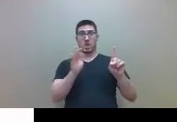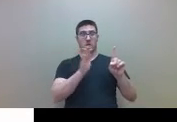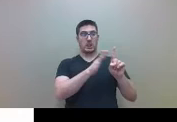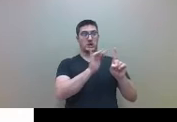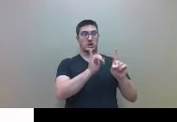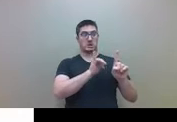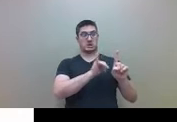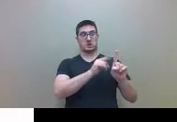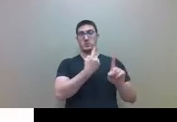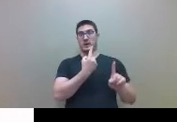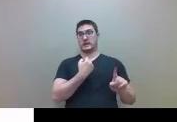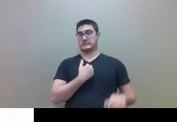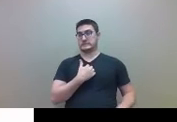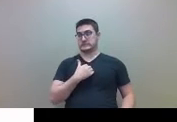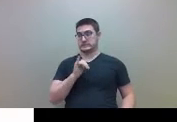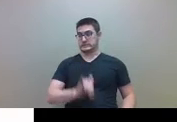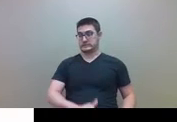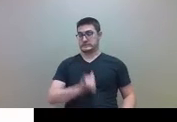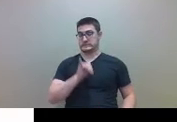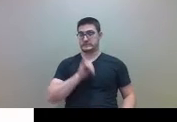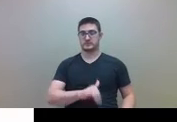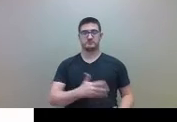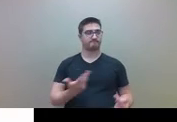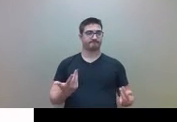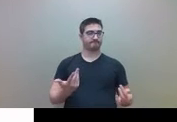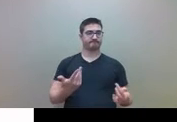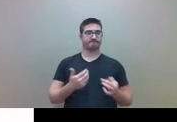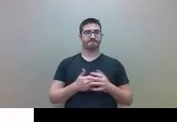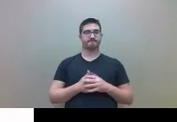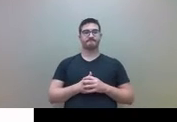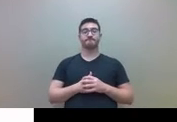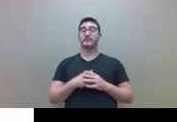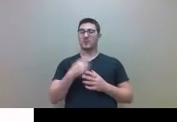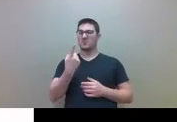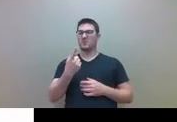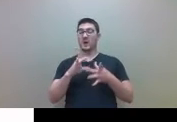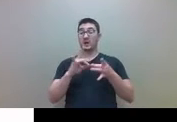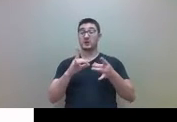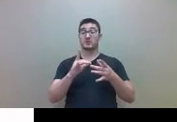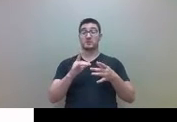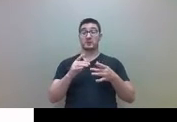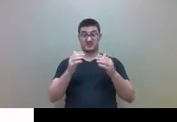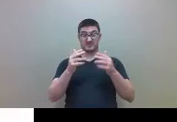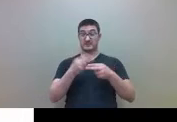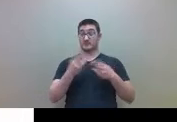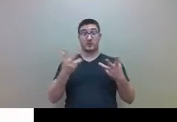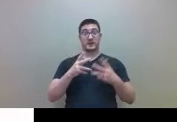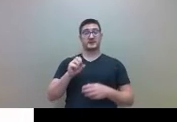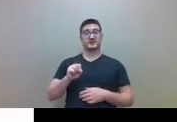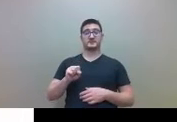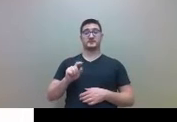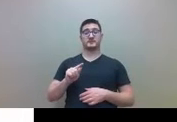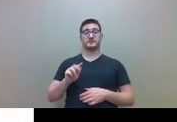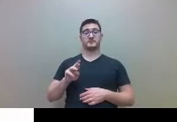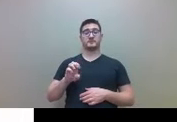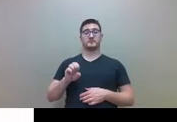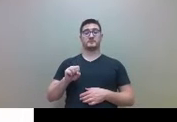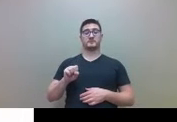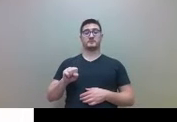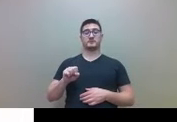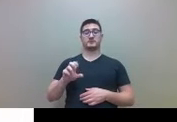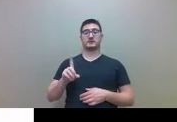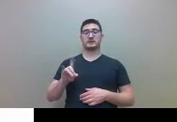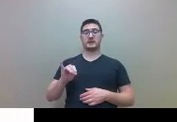on the care of another. I love the stress diathesis model. This is a way back concept.